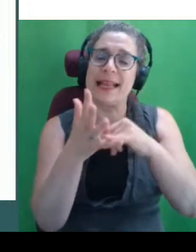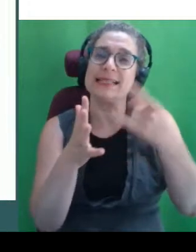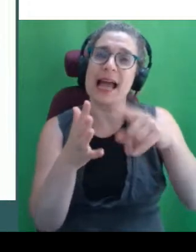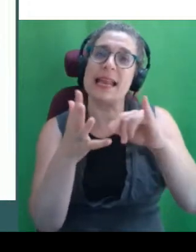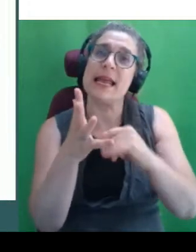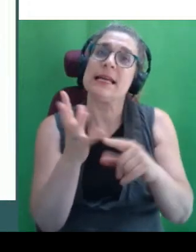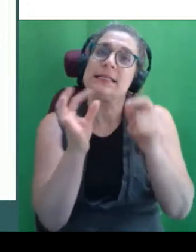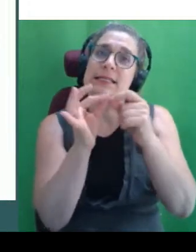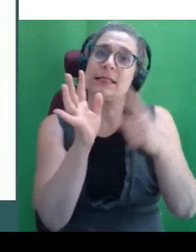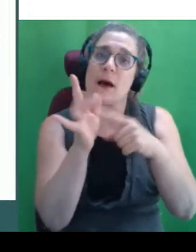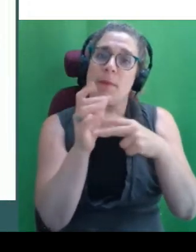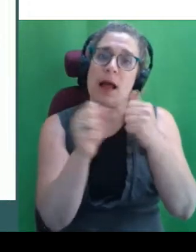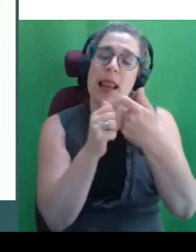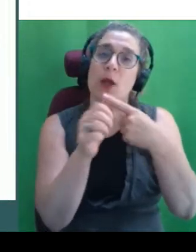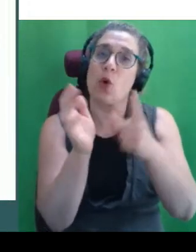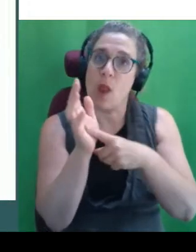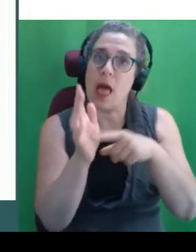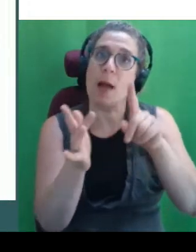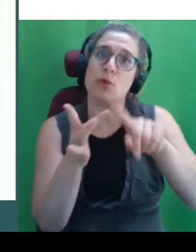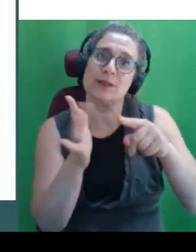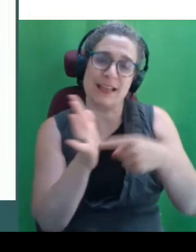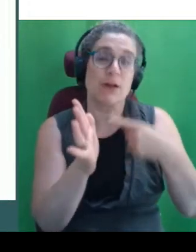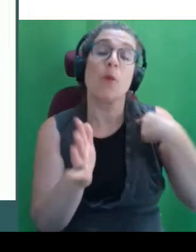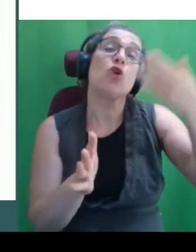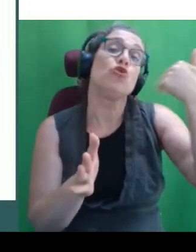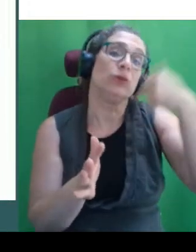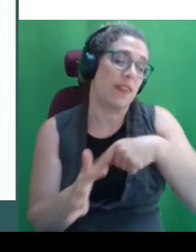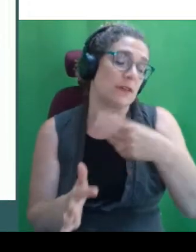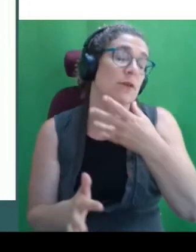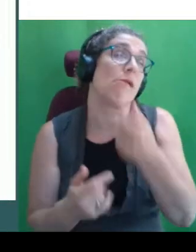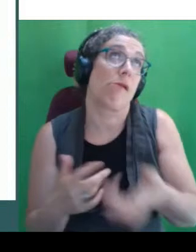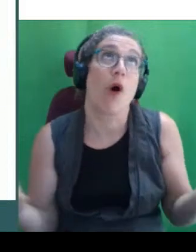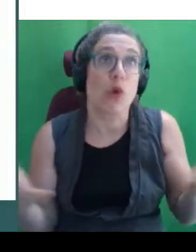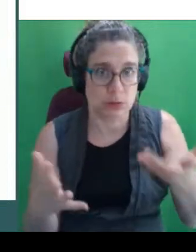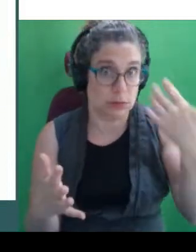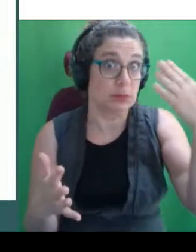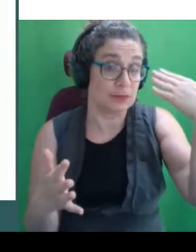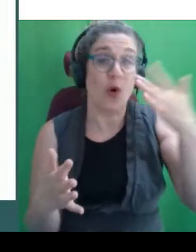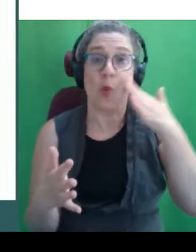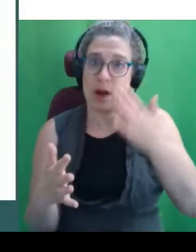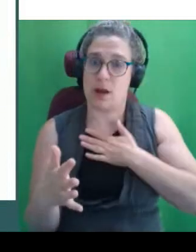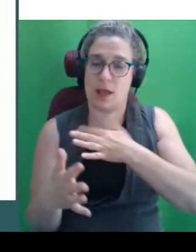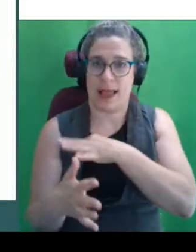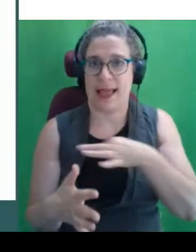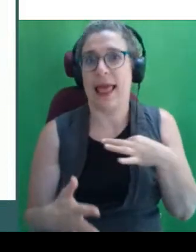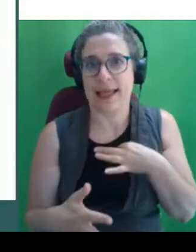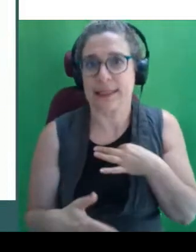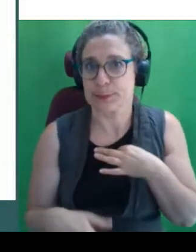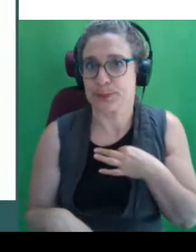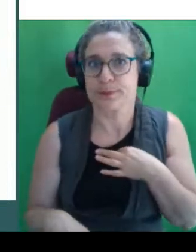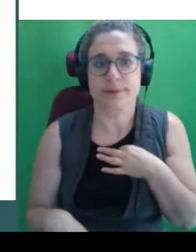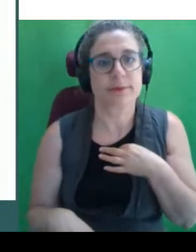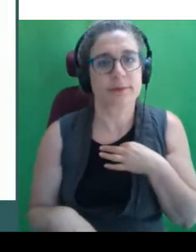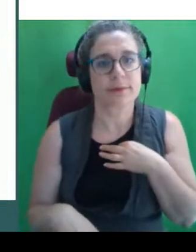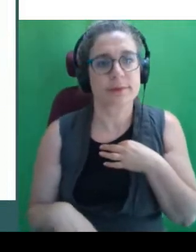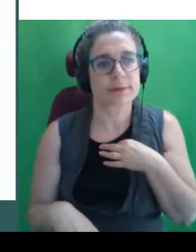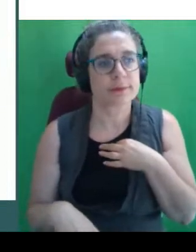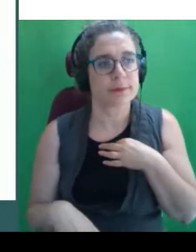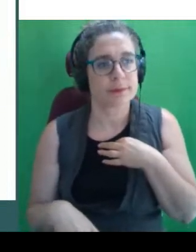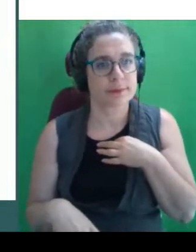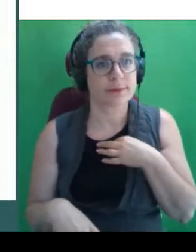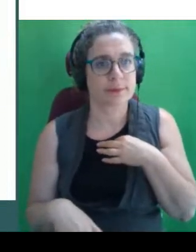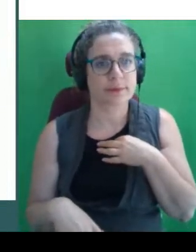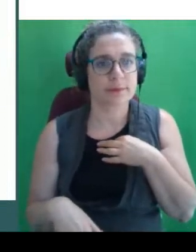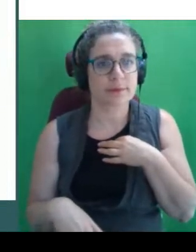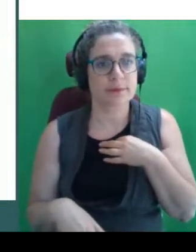use a lot of subcutaneous immunotherapy in our clinics, and some